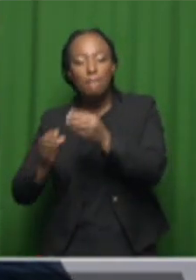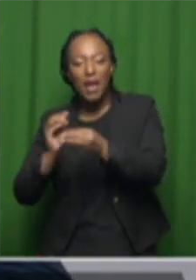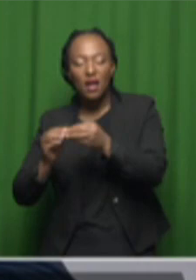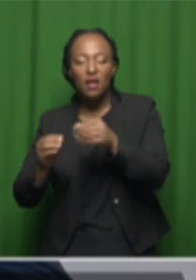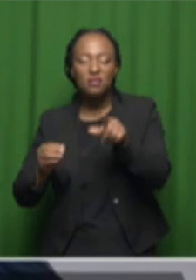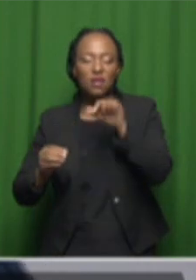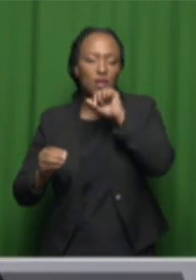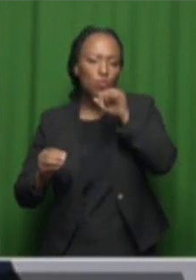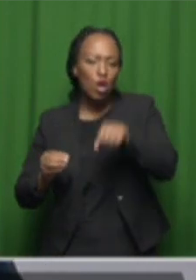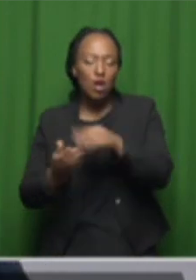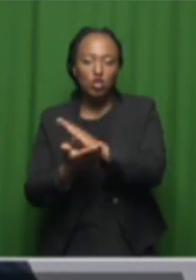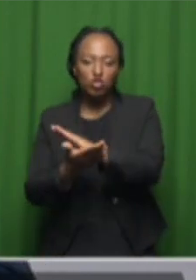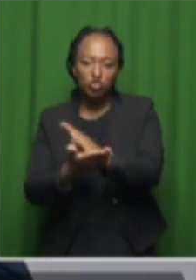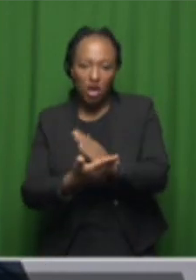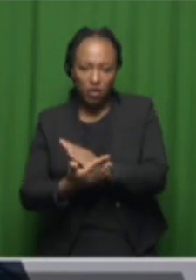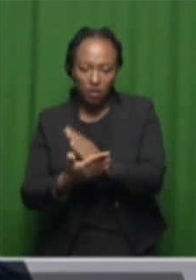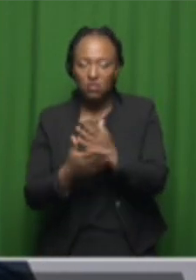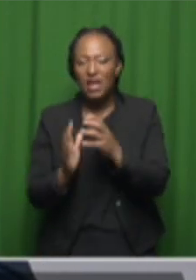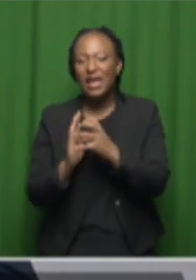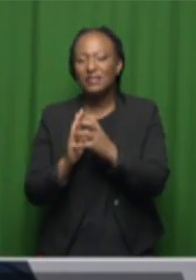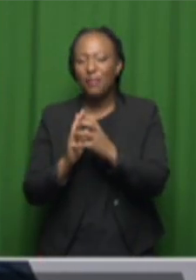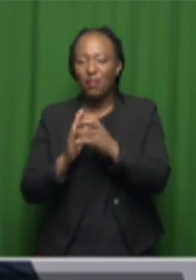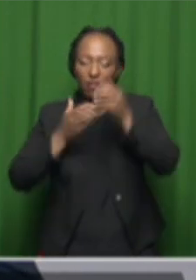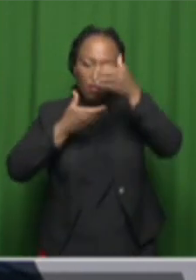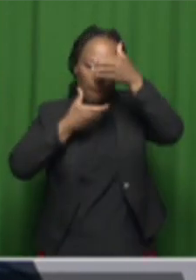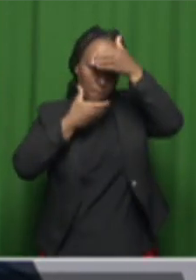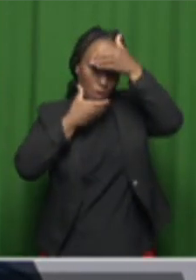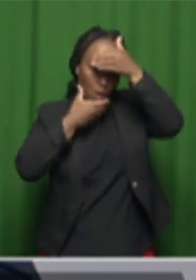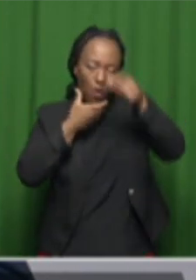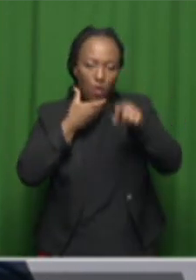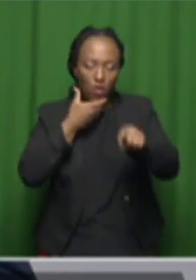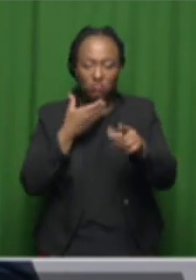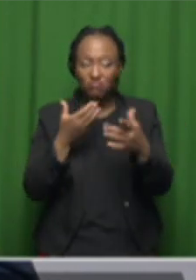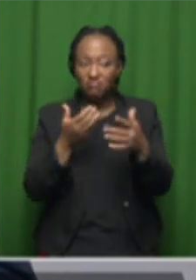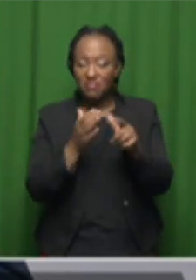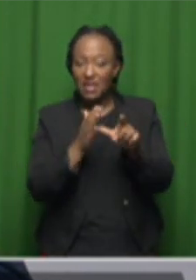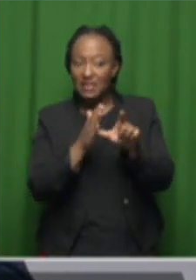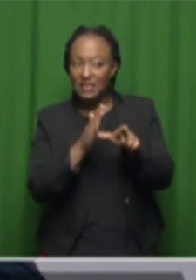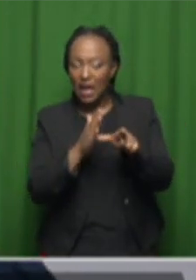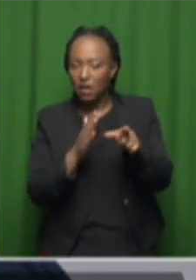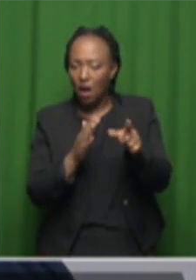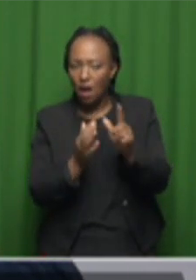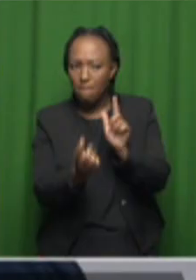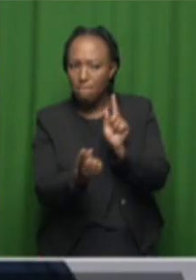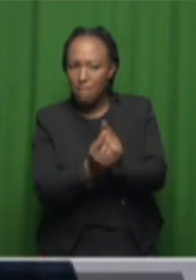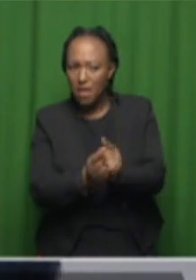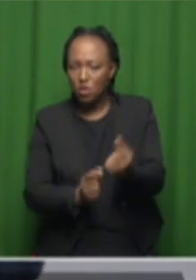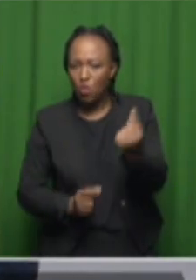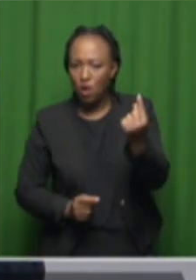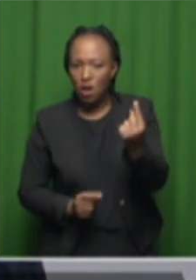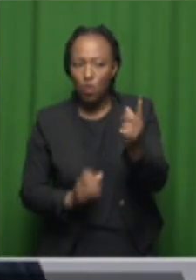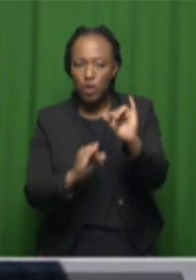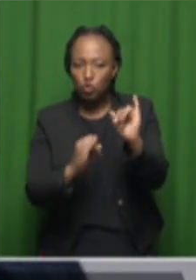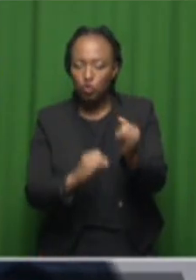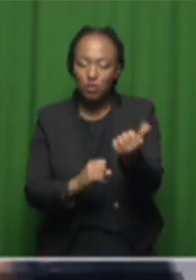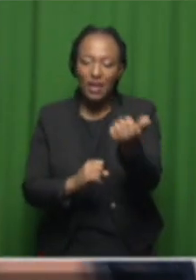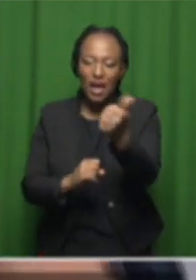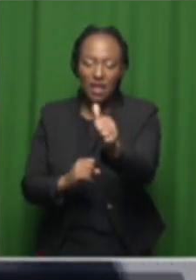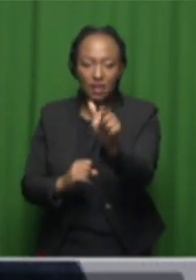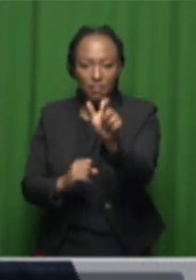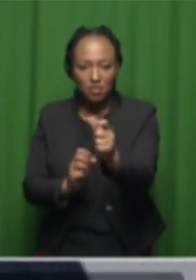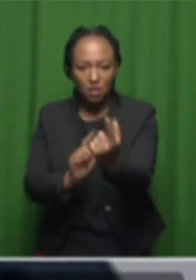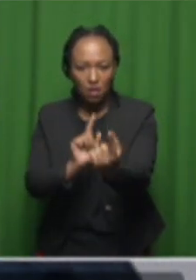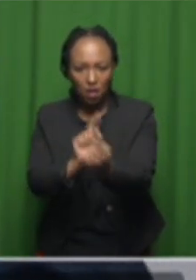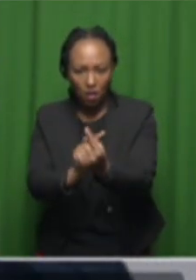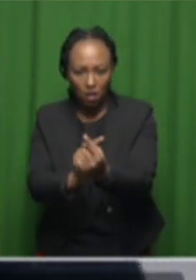so when you go to, say, Morocco, I'm not really familiar with the design scene there, but you'll meet one designer who introduces you to another designer, and then suddenly